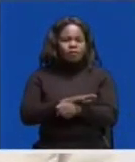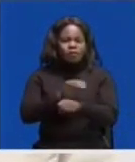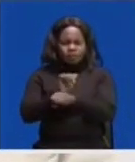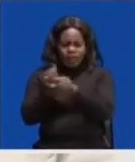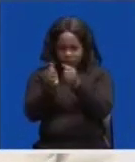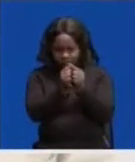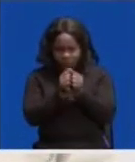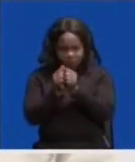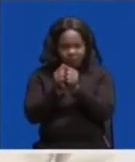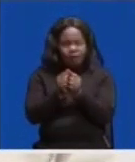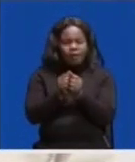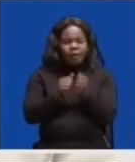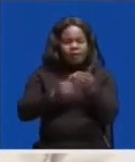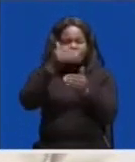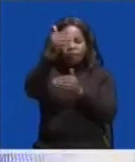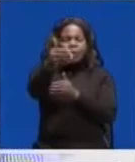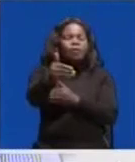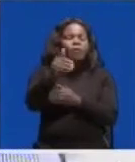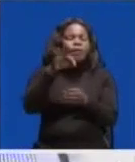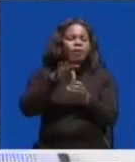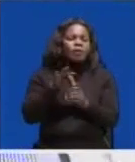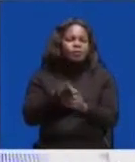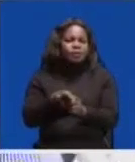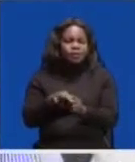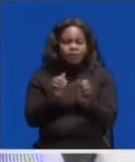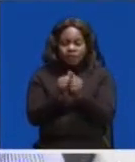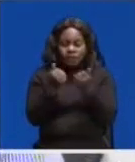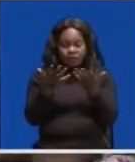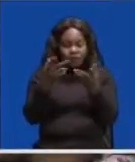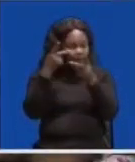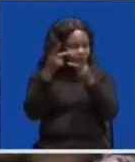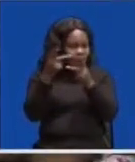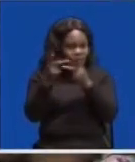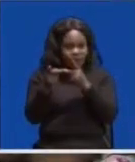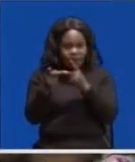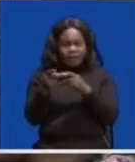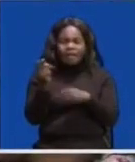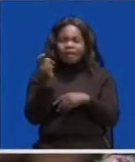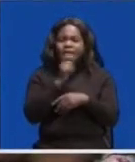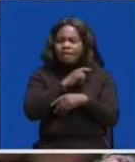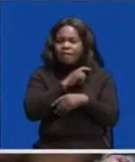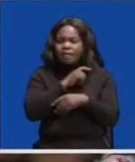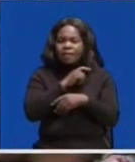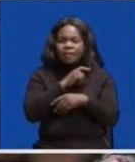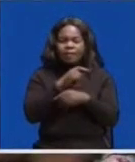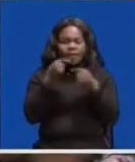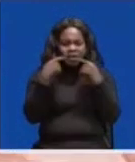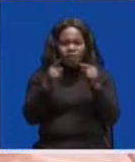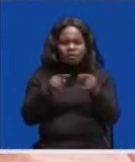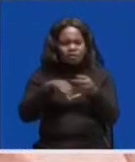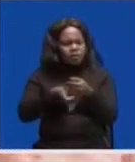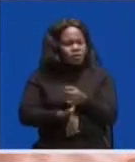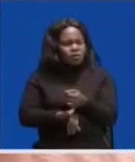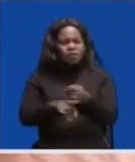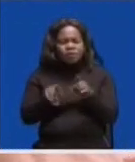coexistence beyond elections, without regionalism, fake news, sensationalism,